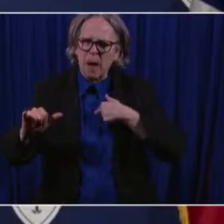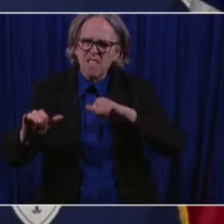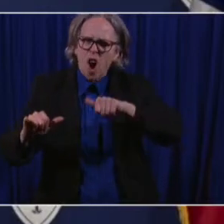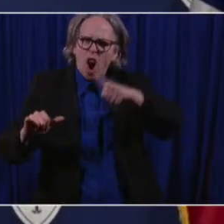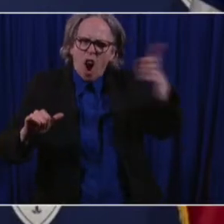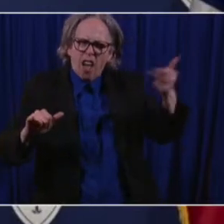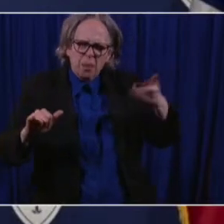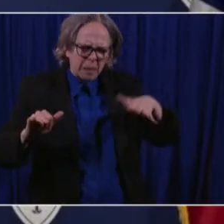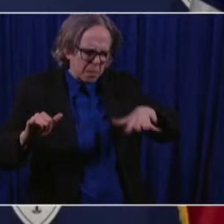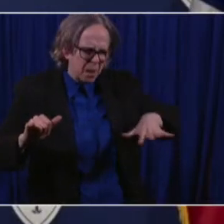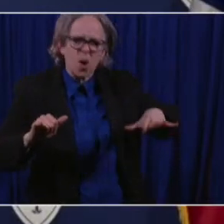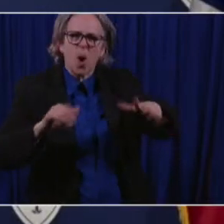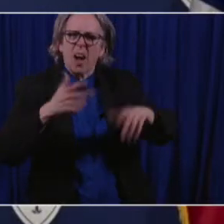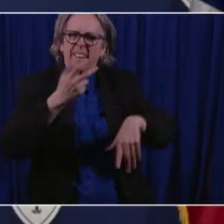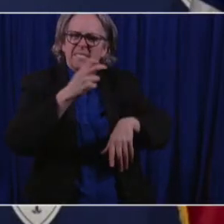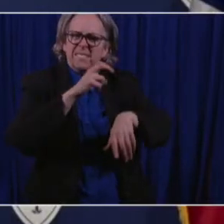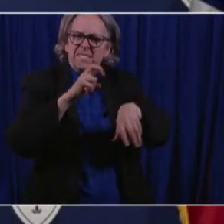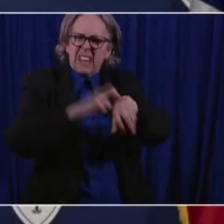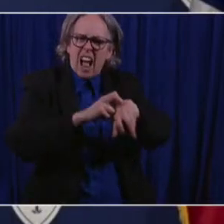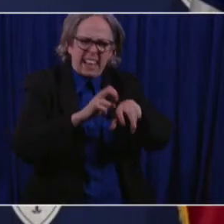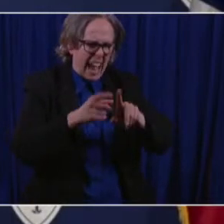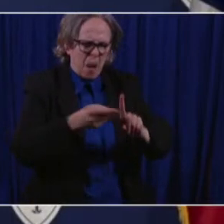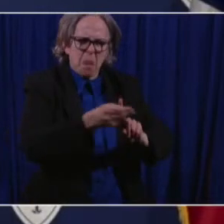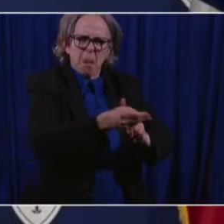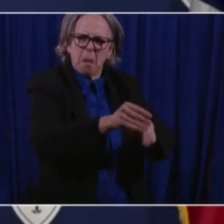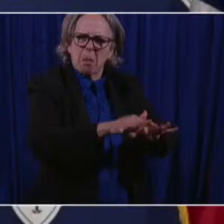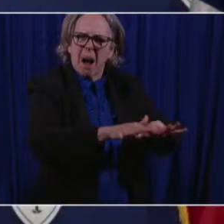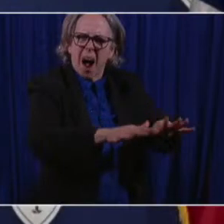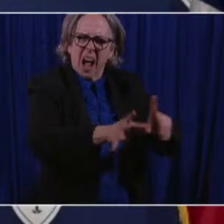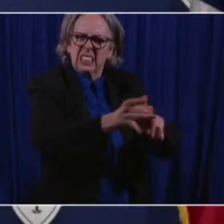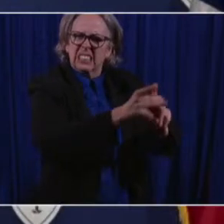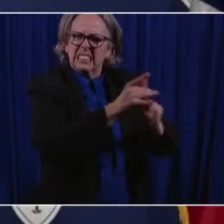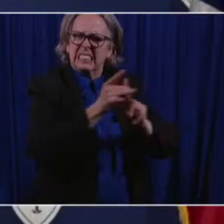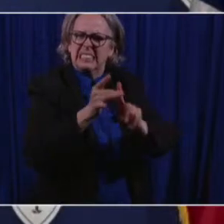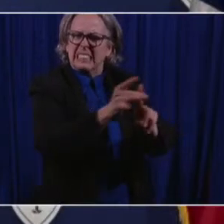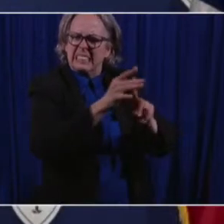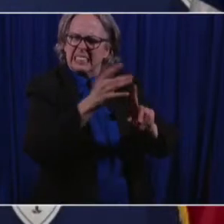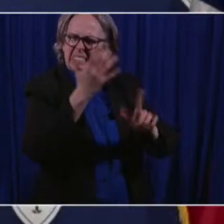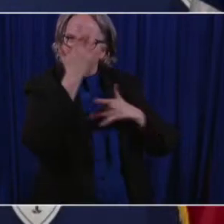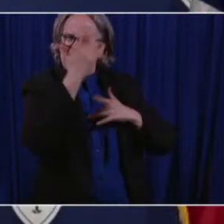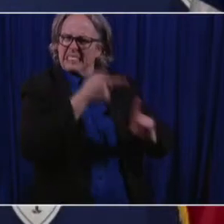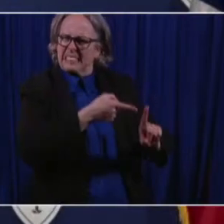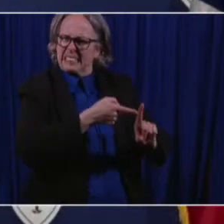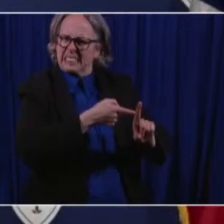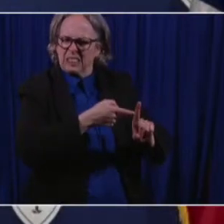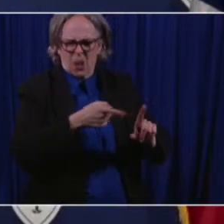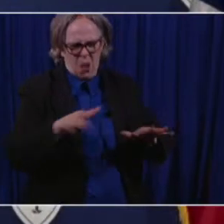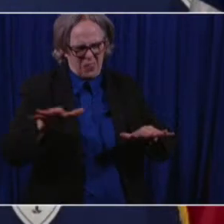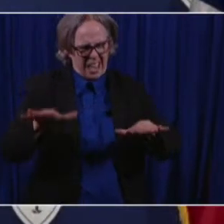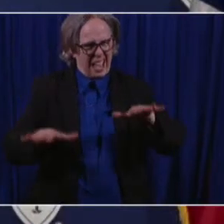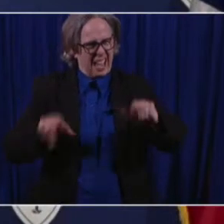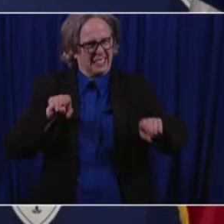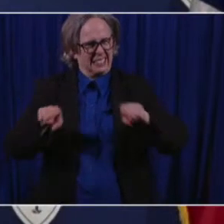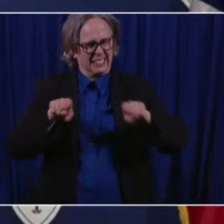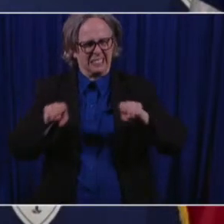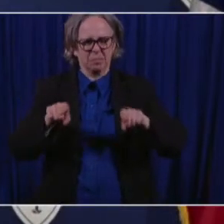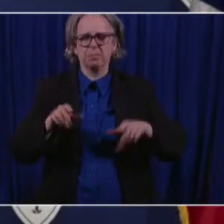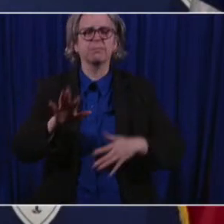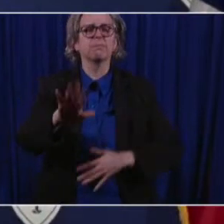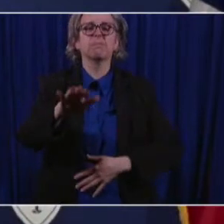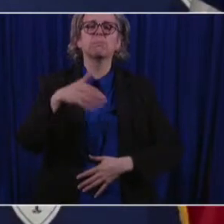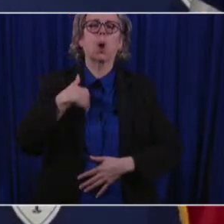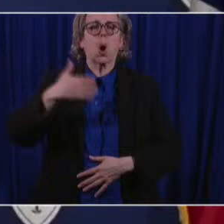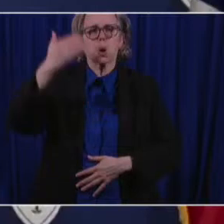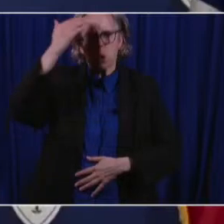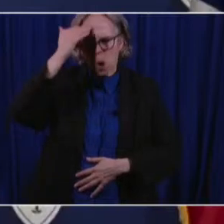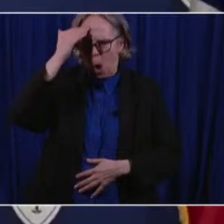multiplying. So we know what we have to do in Franklin County. We know what we have to do across the state, whether it's Lucas County or Wood